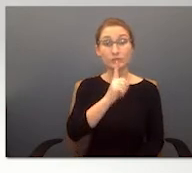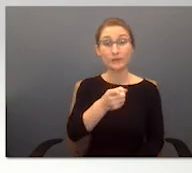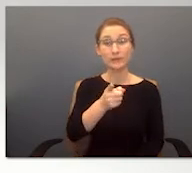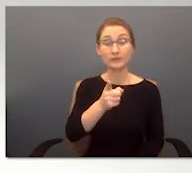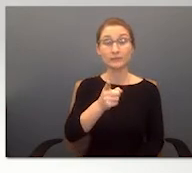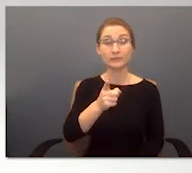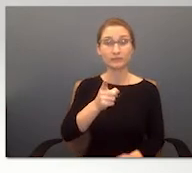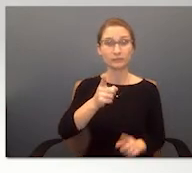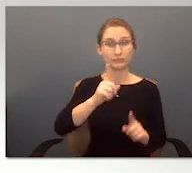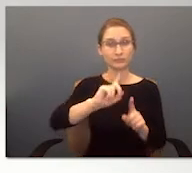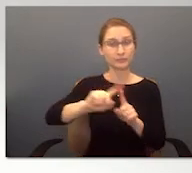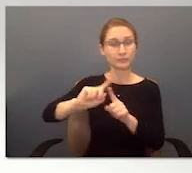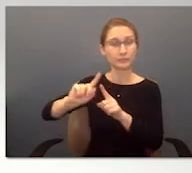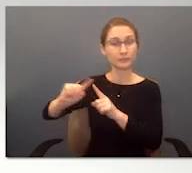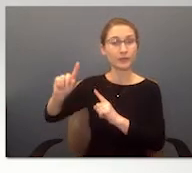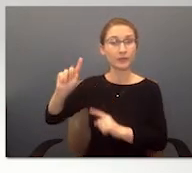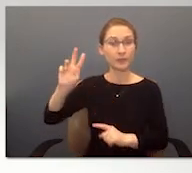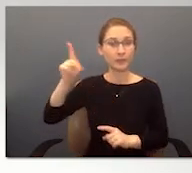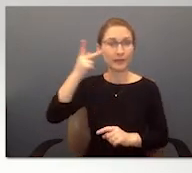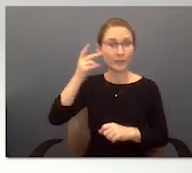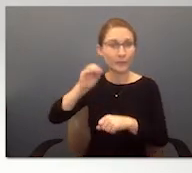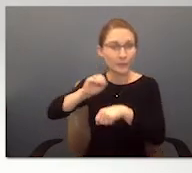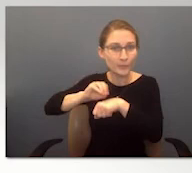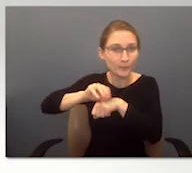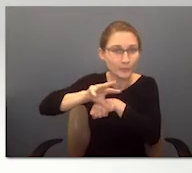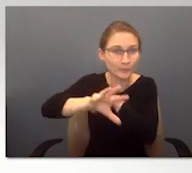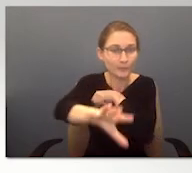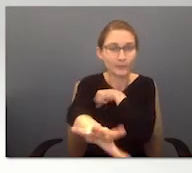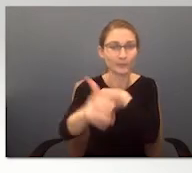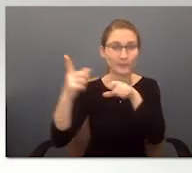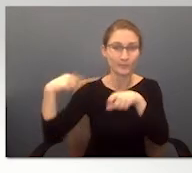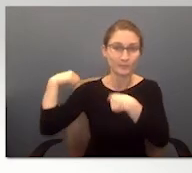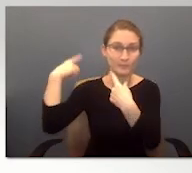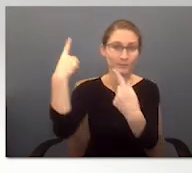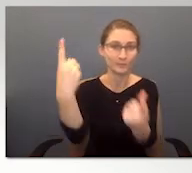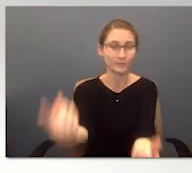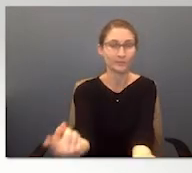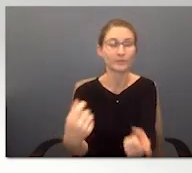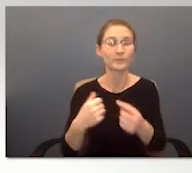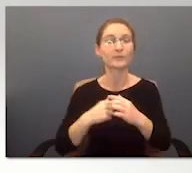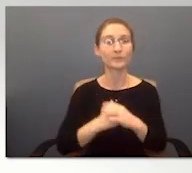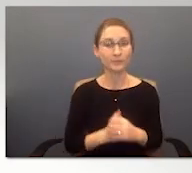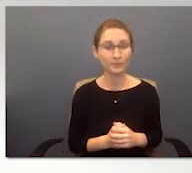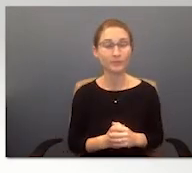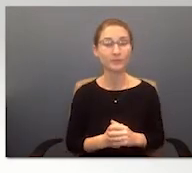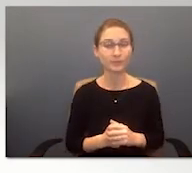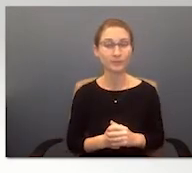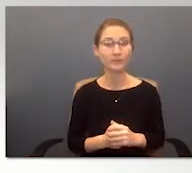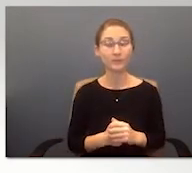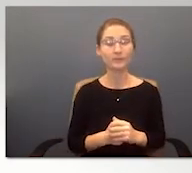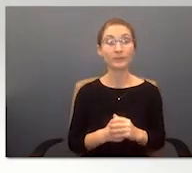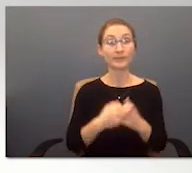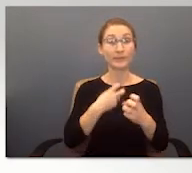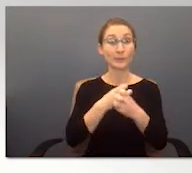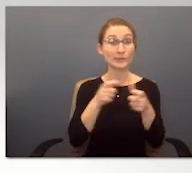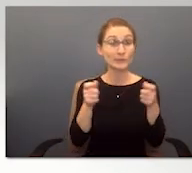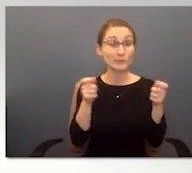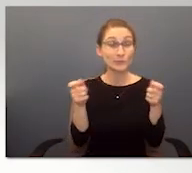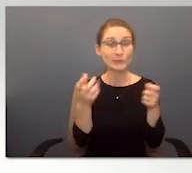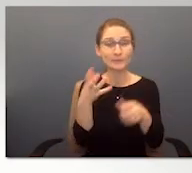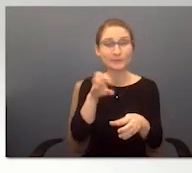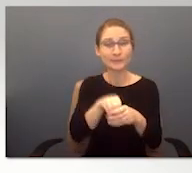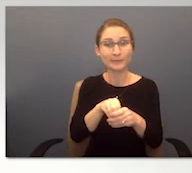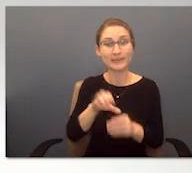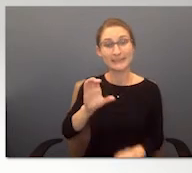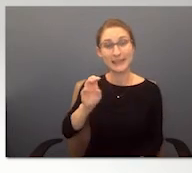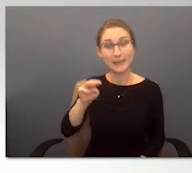Different political dealings throughout the decades. Poison control landed in CMS. It could easily